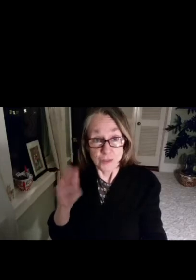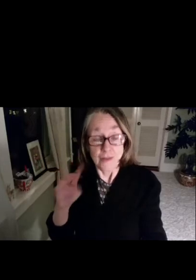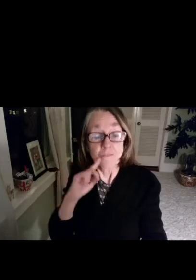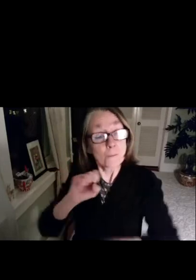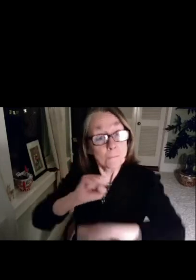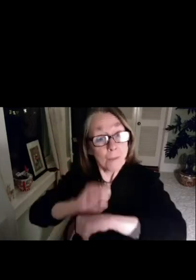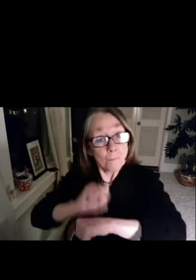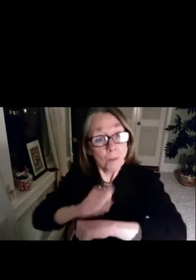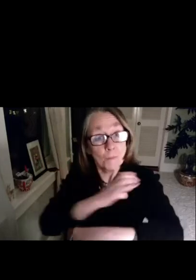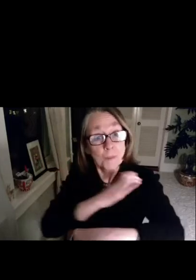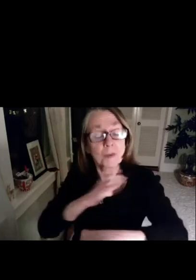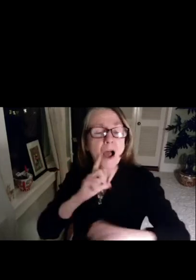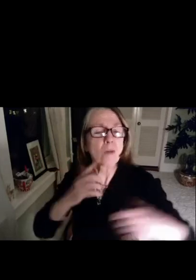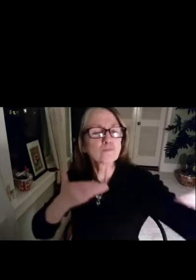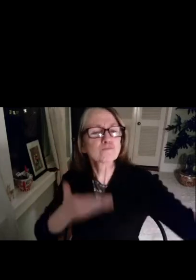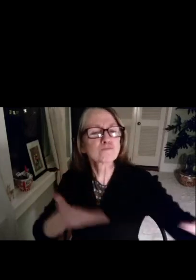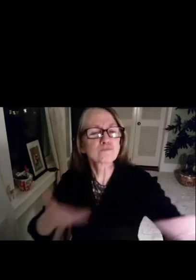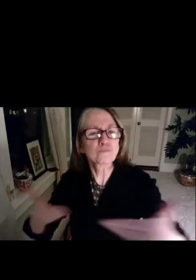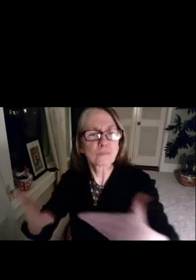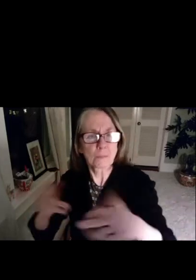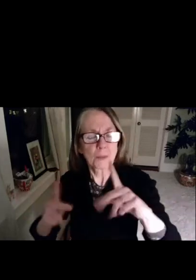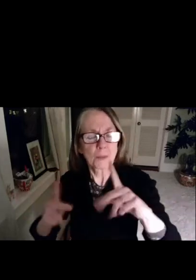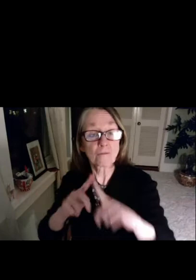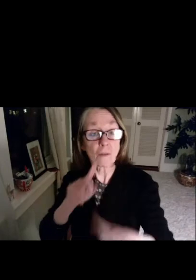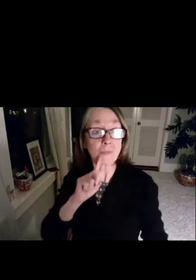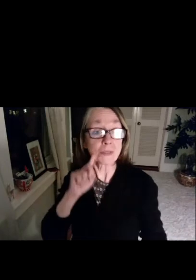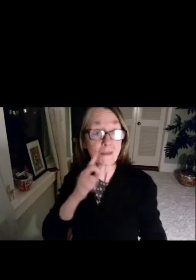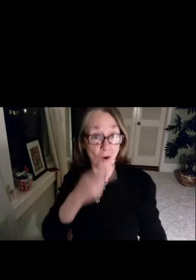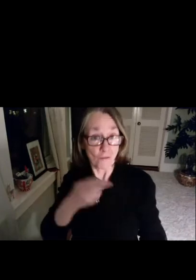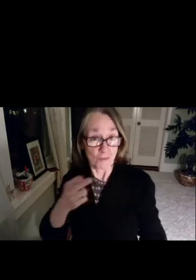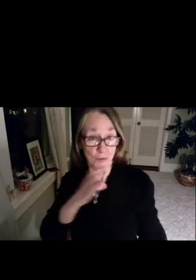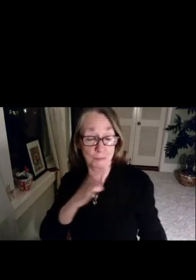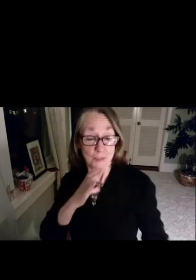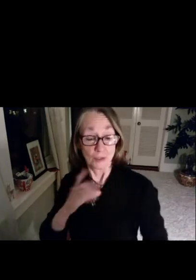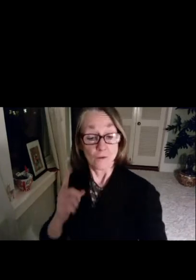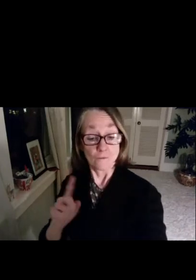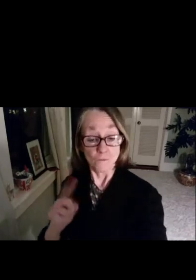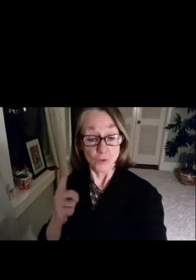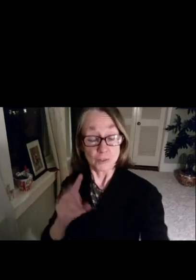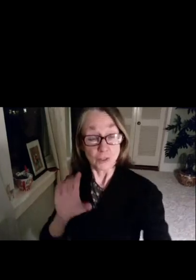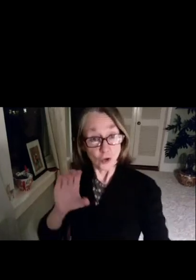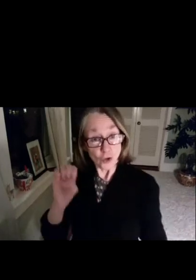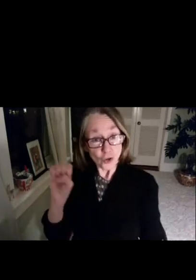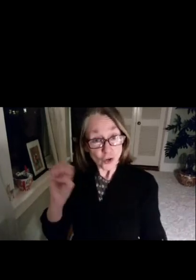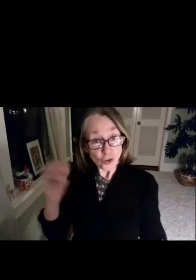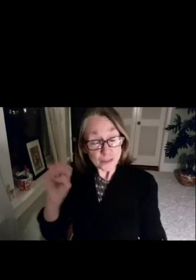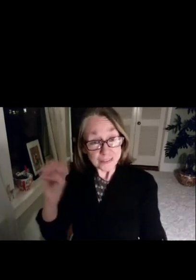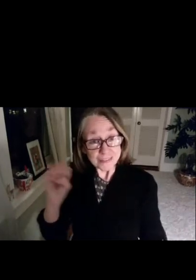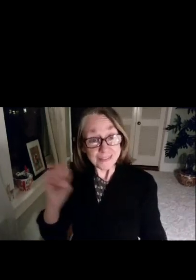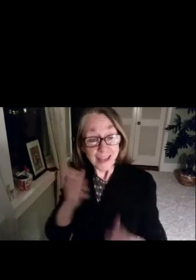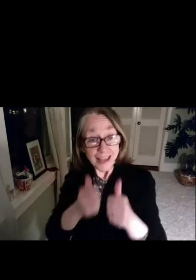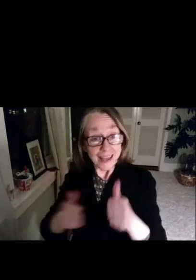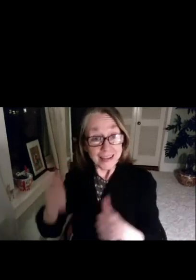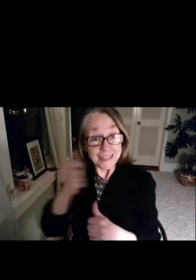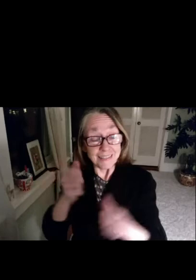the Commission on the Deaf and Hard of Hearing. First, I'd like to introduce Ernest Covington. He's our Executive Director. If you want to say a